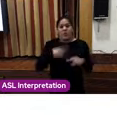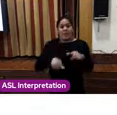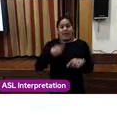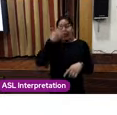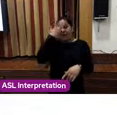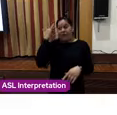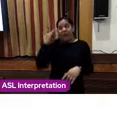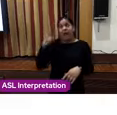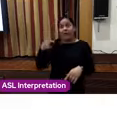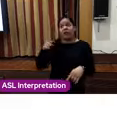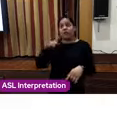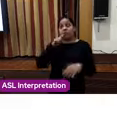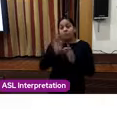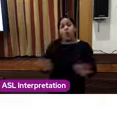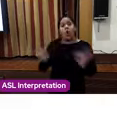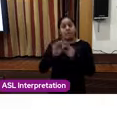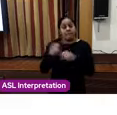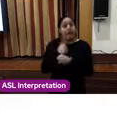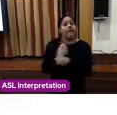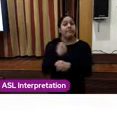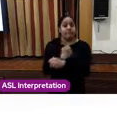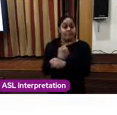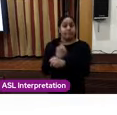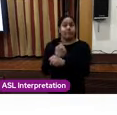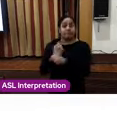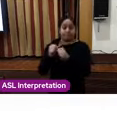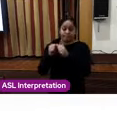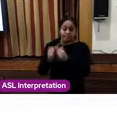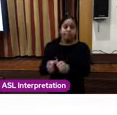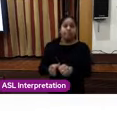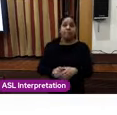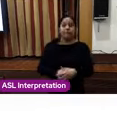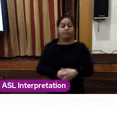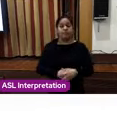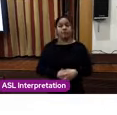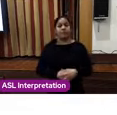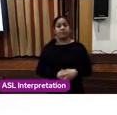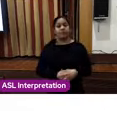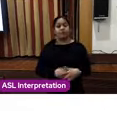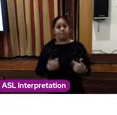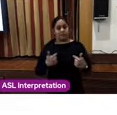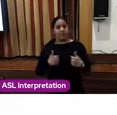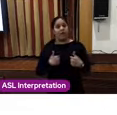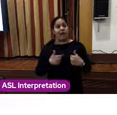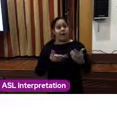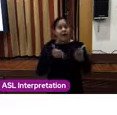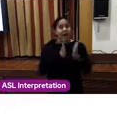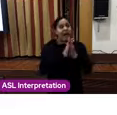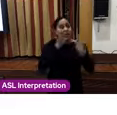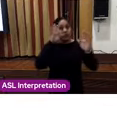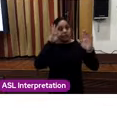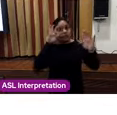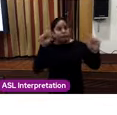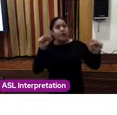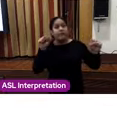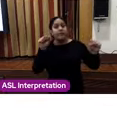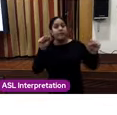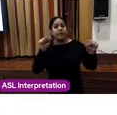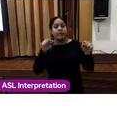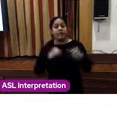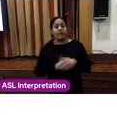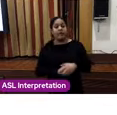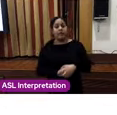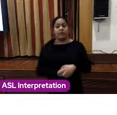fight. And we've asked, I've asked the president, given the quagmire in